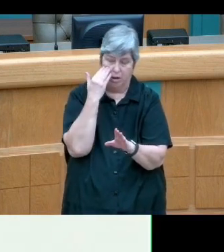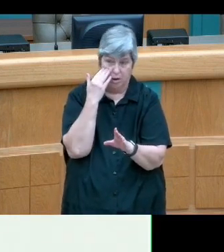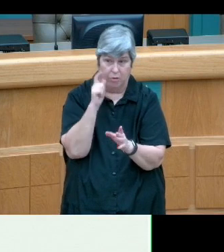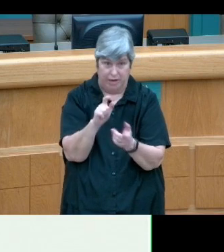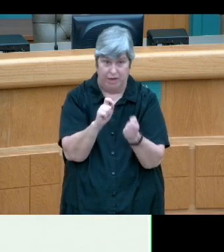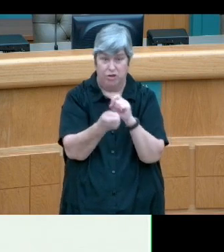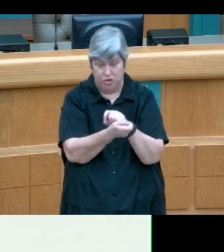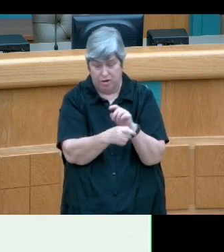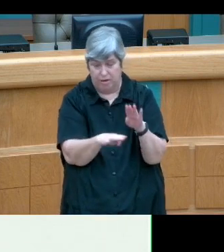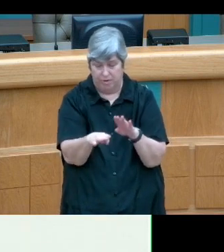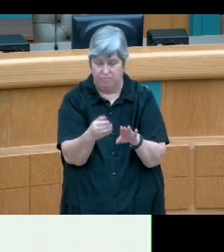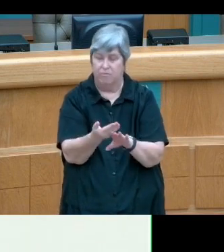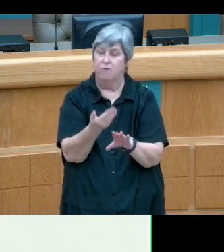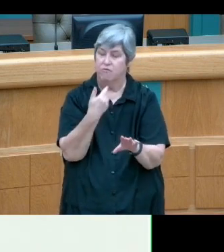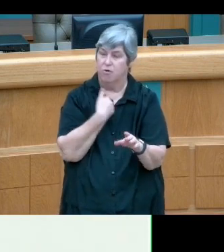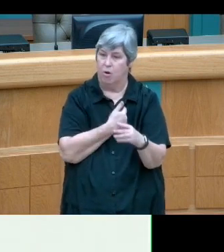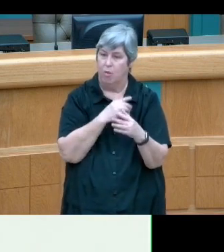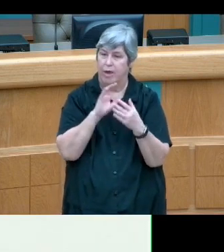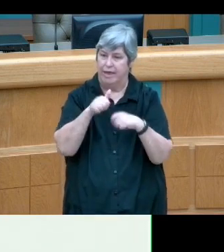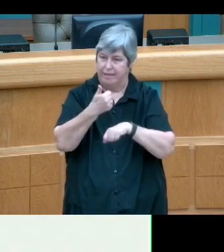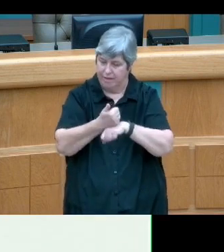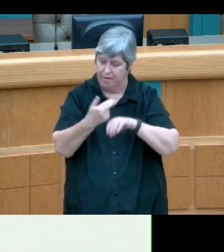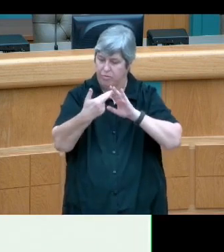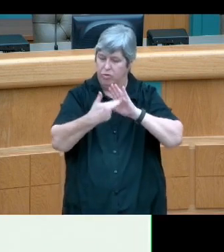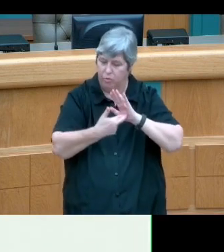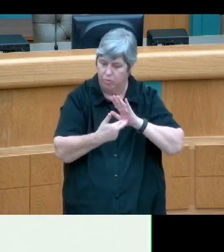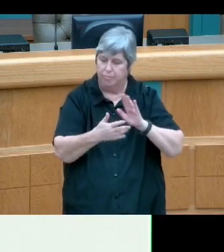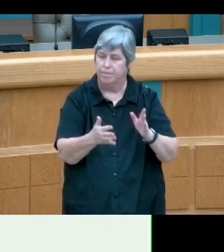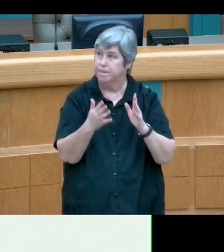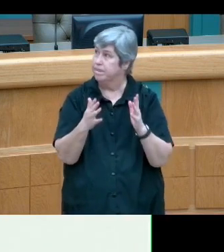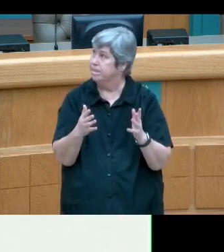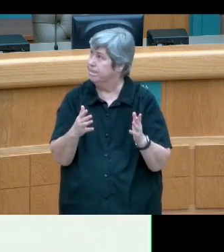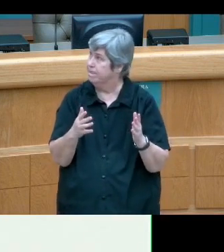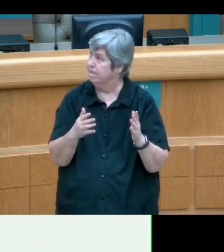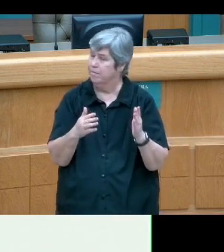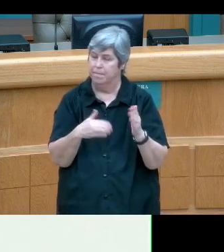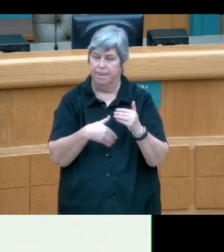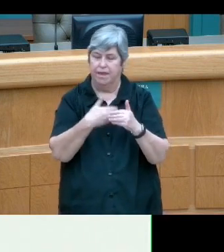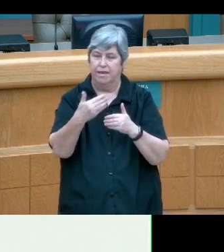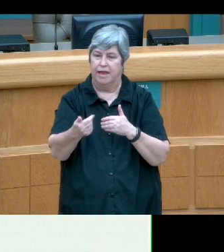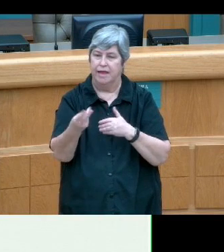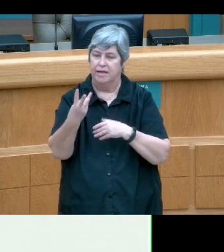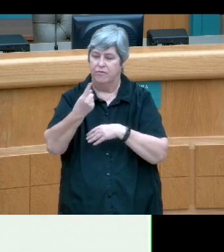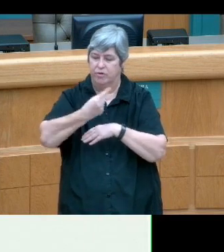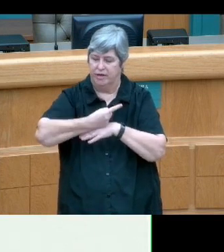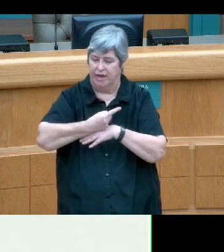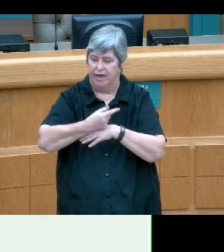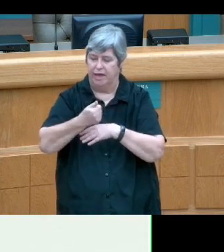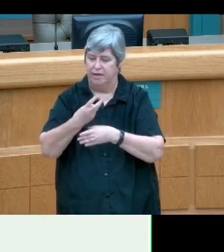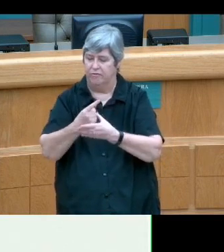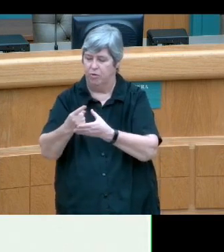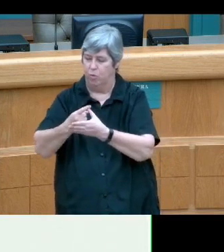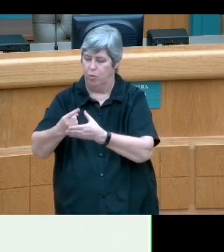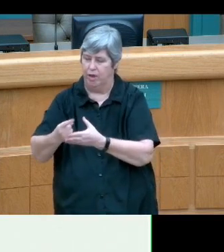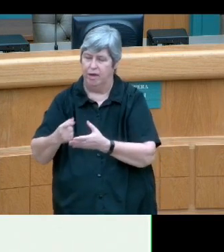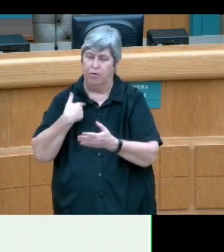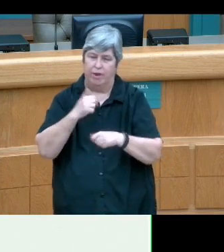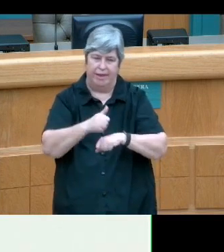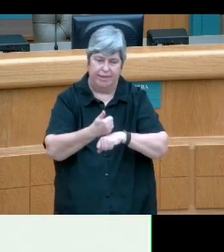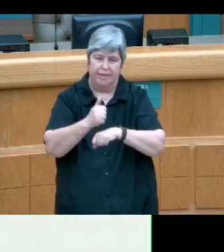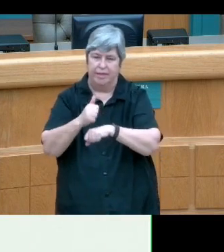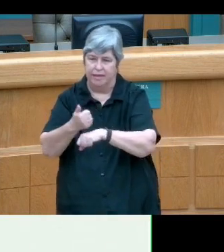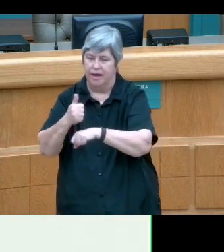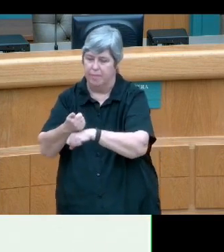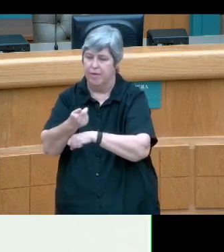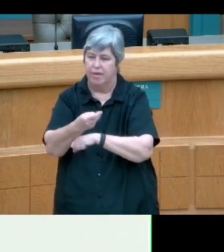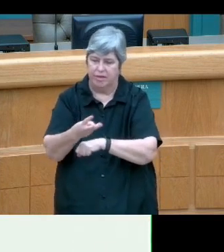alter our behavior, before interventions were put into place. Now, over the next several days and weeks, several interventions were put into